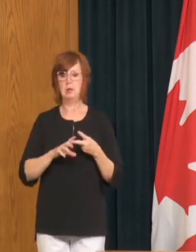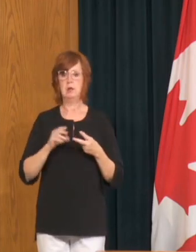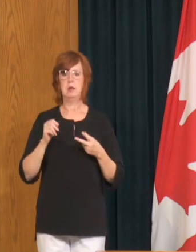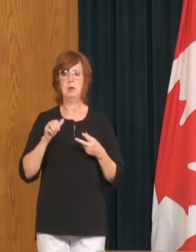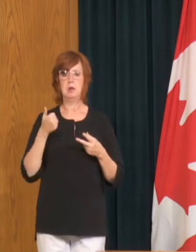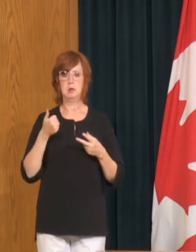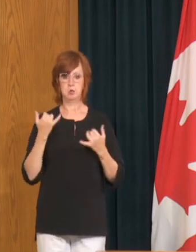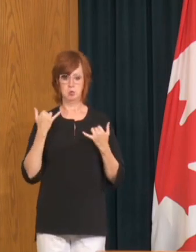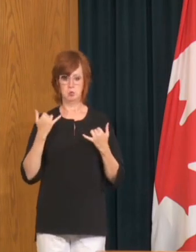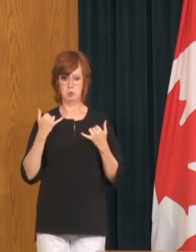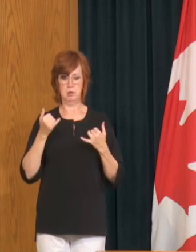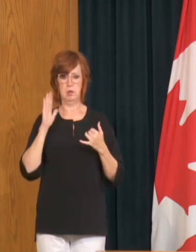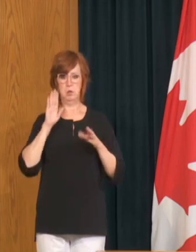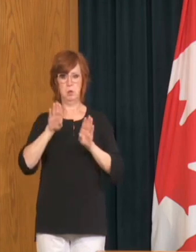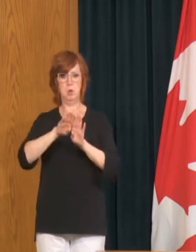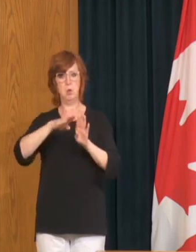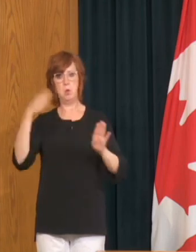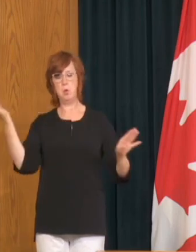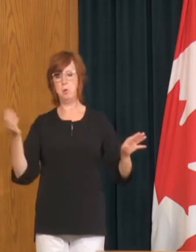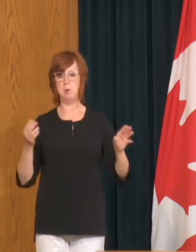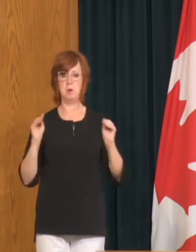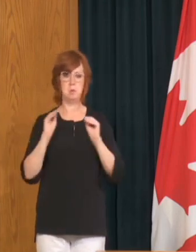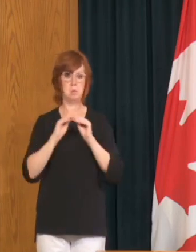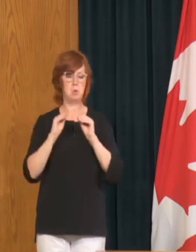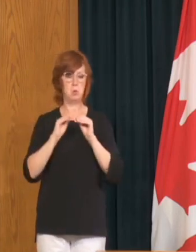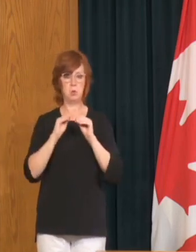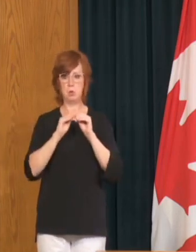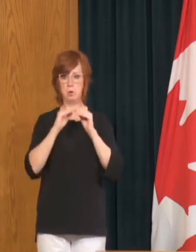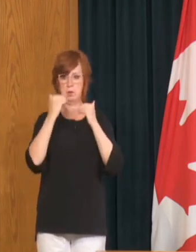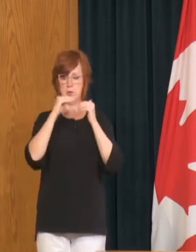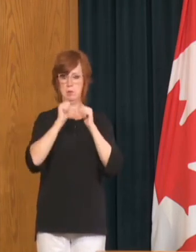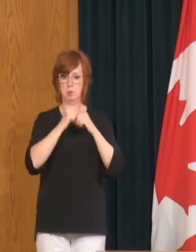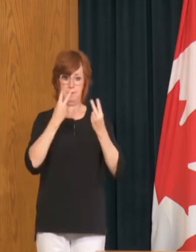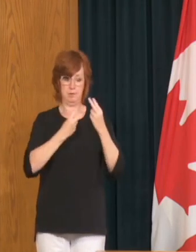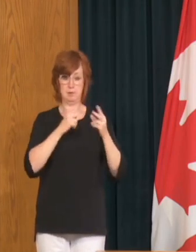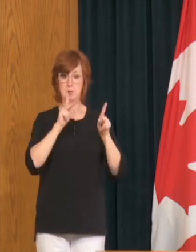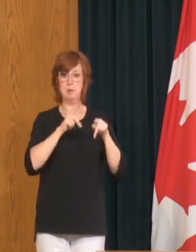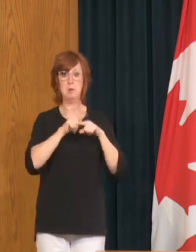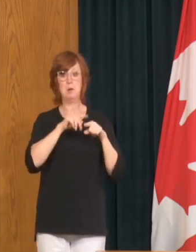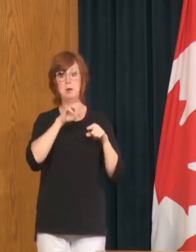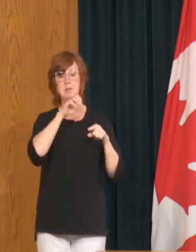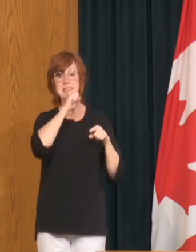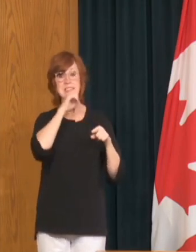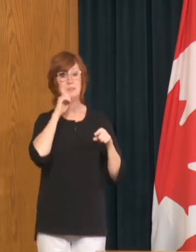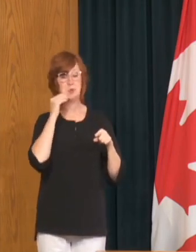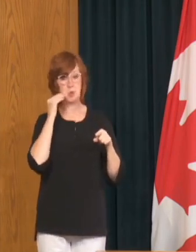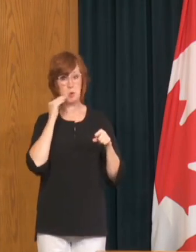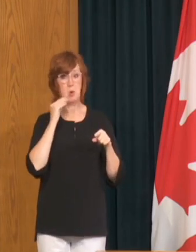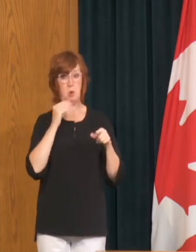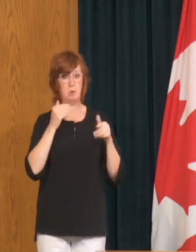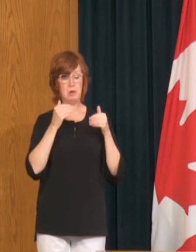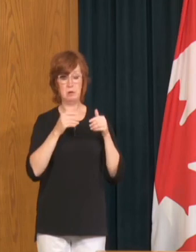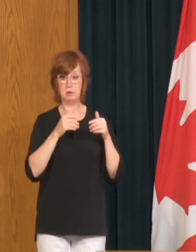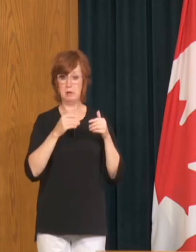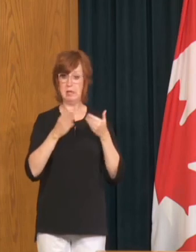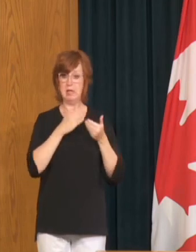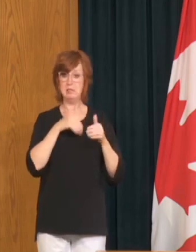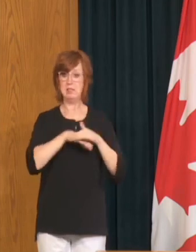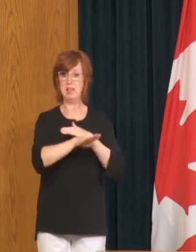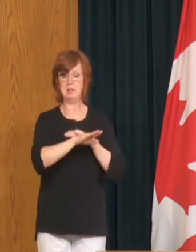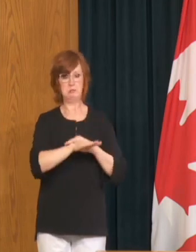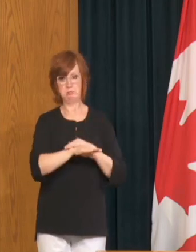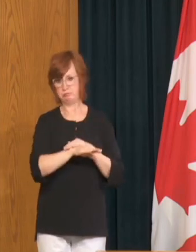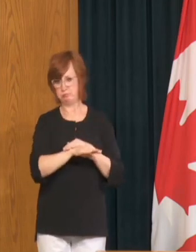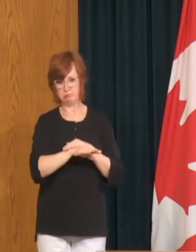that we're making today to open up some of the restrictions around visiting our family members in long-term care homes. But most certainly it was